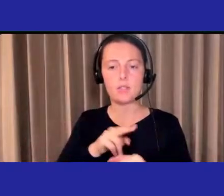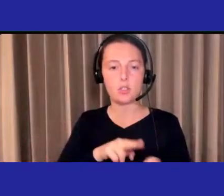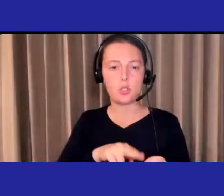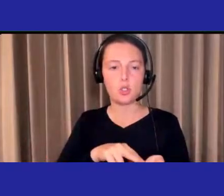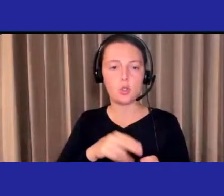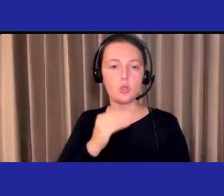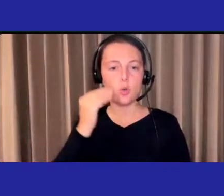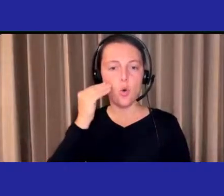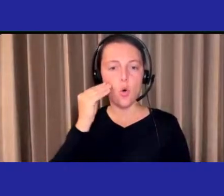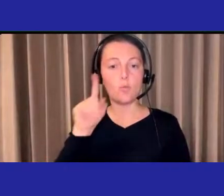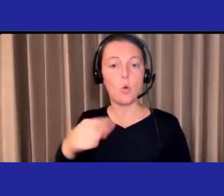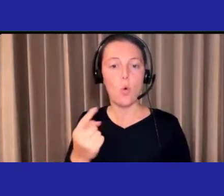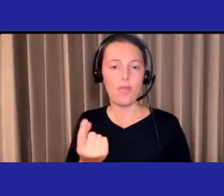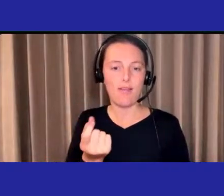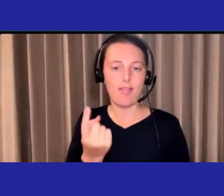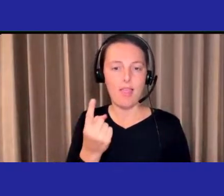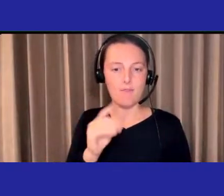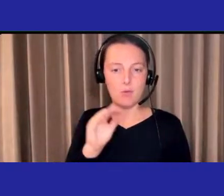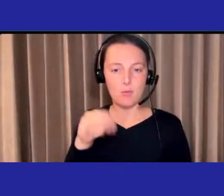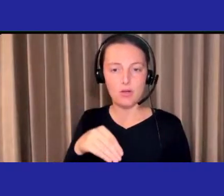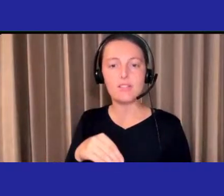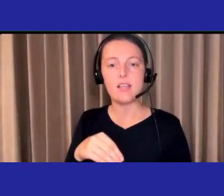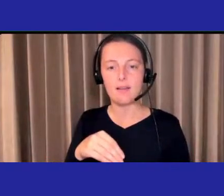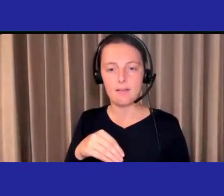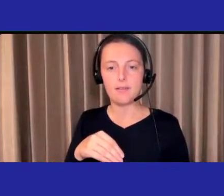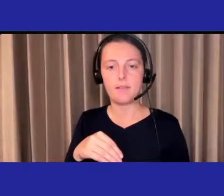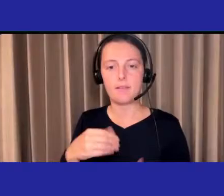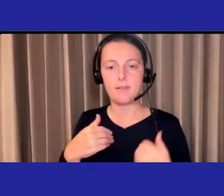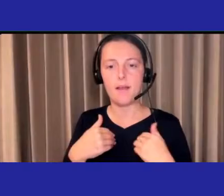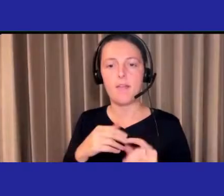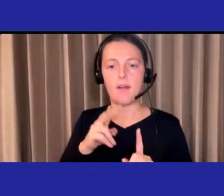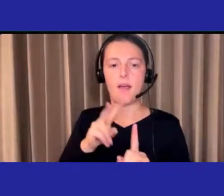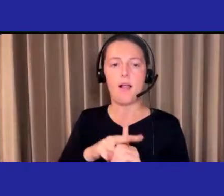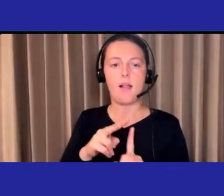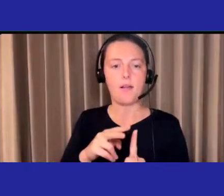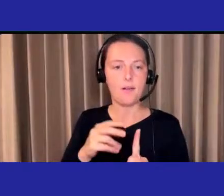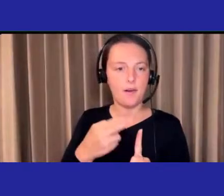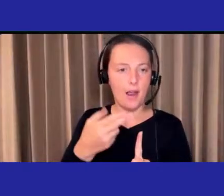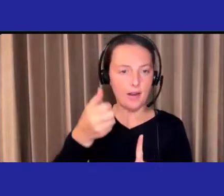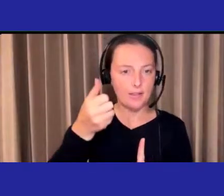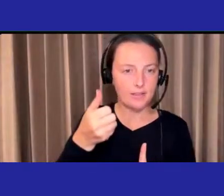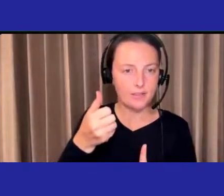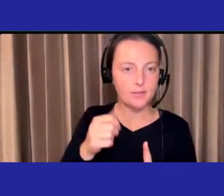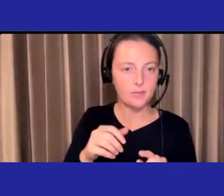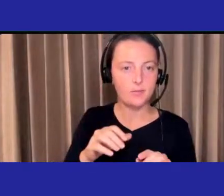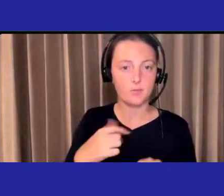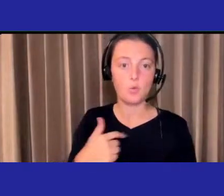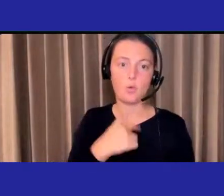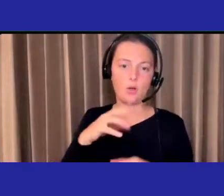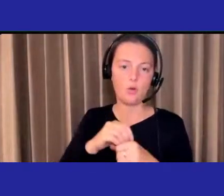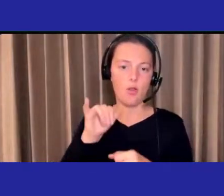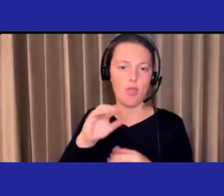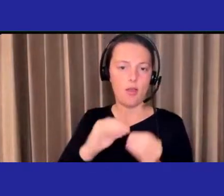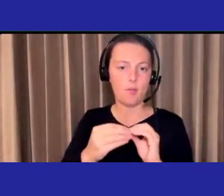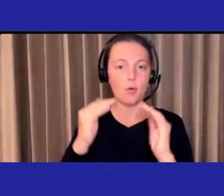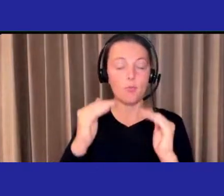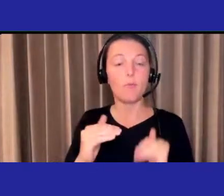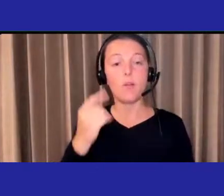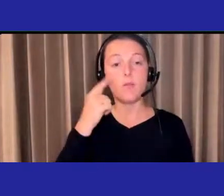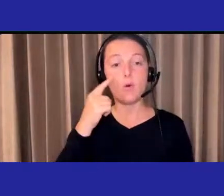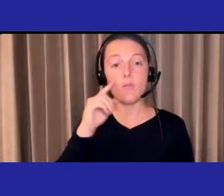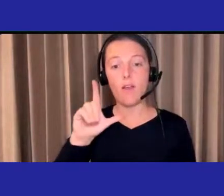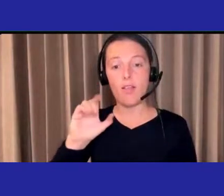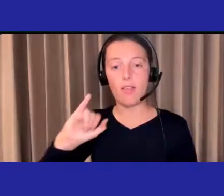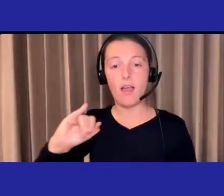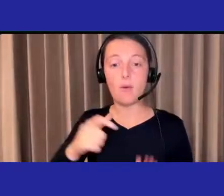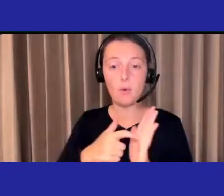11%. Now, as part of the LEI requirements, We had 67% of staff who